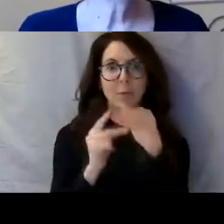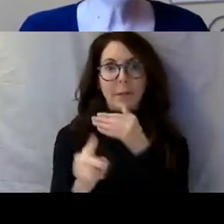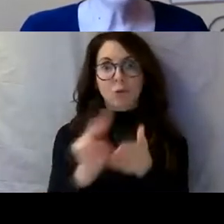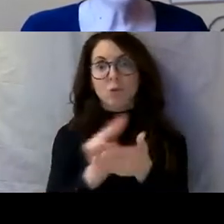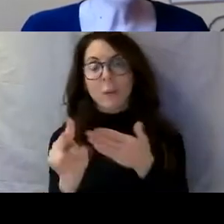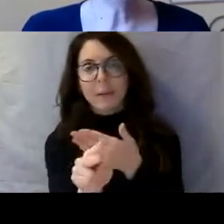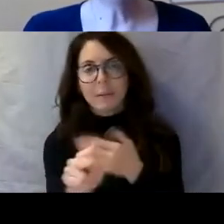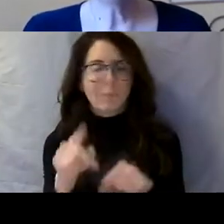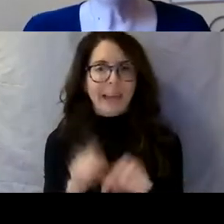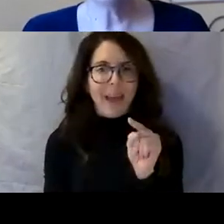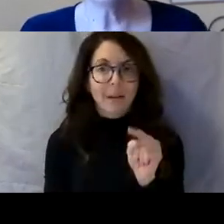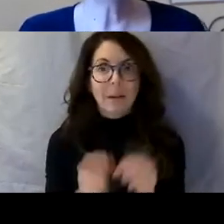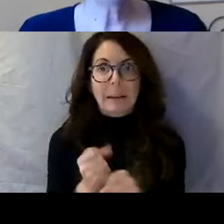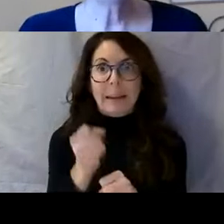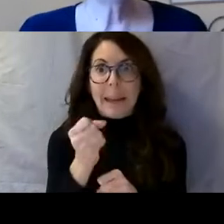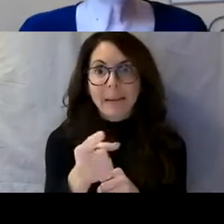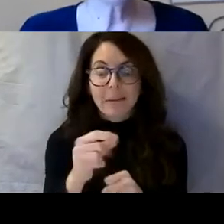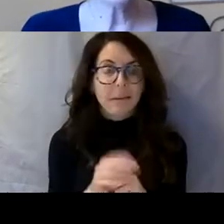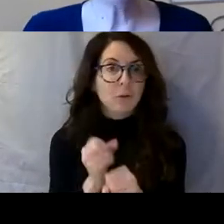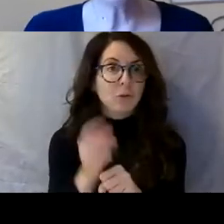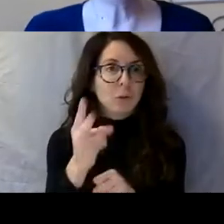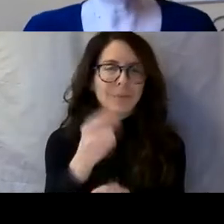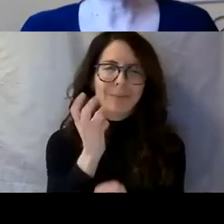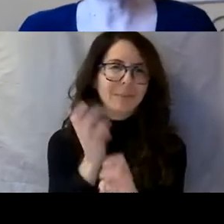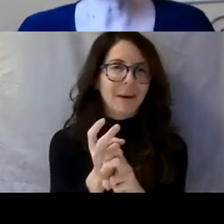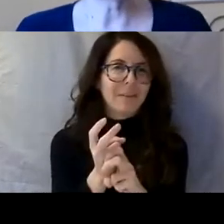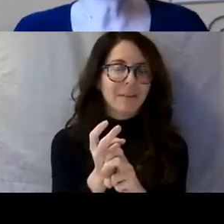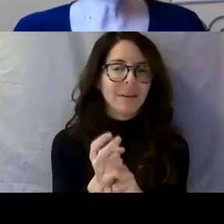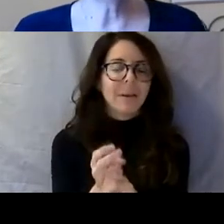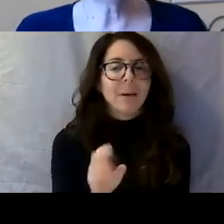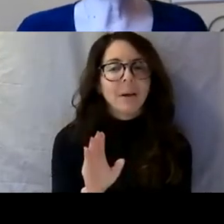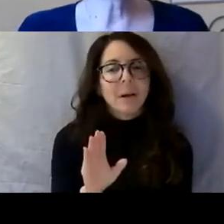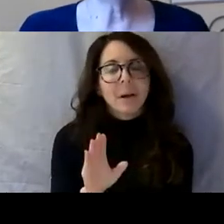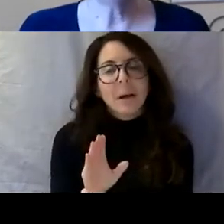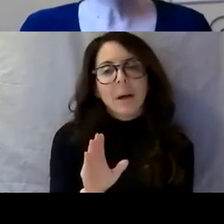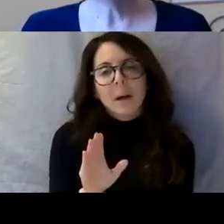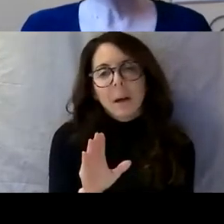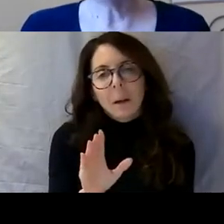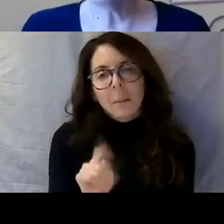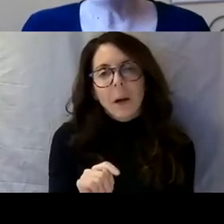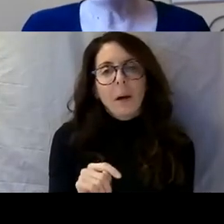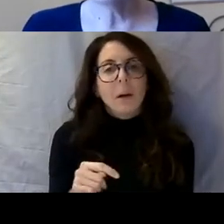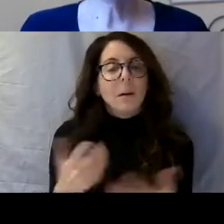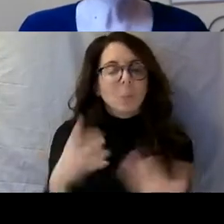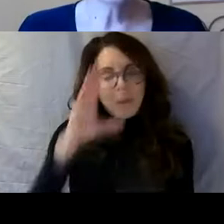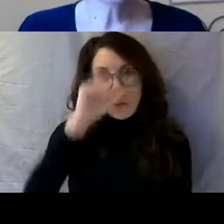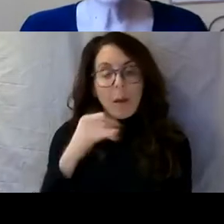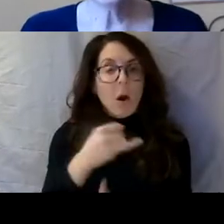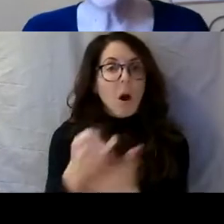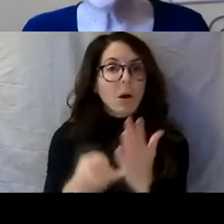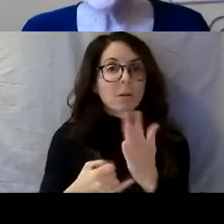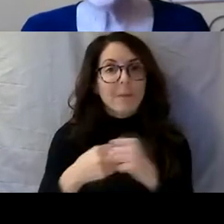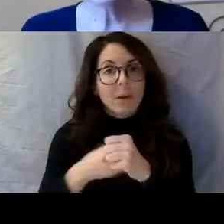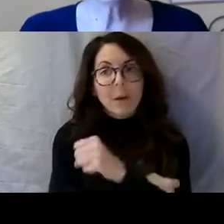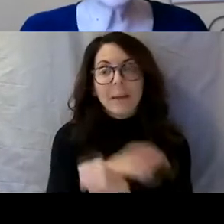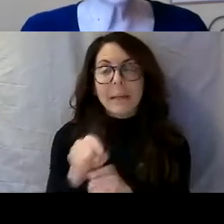the next year or years to come. But what we have discovered is that arts organizations need flexibility, resilience,